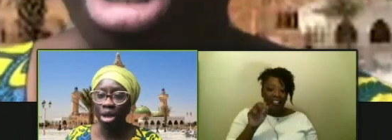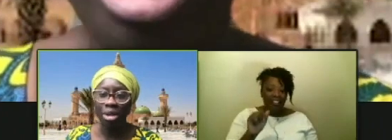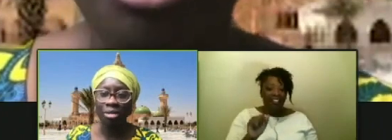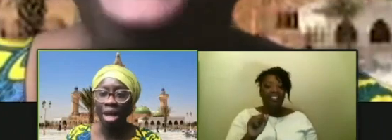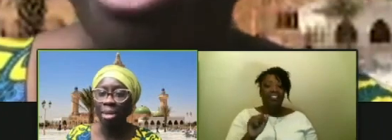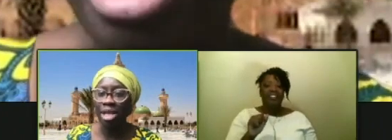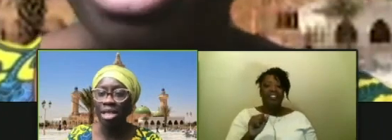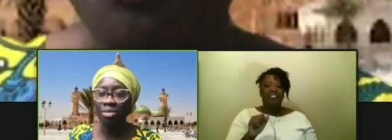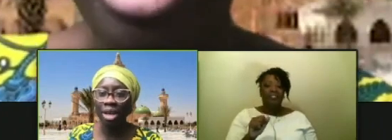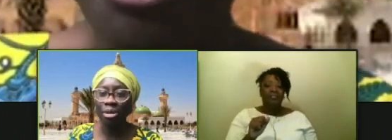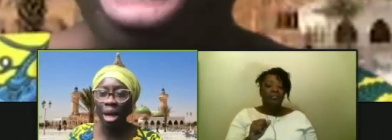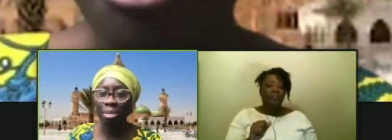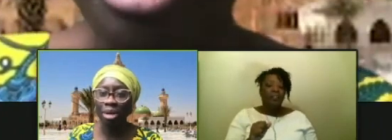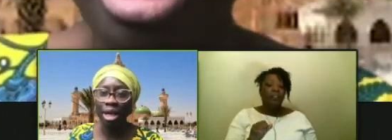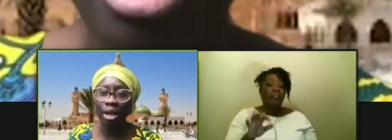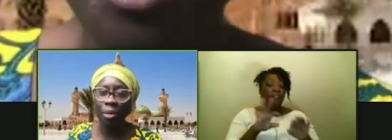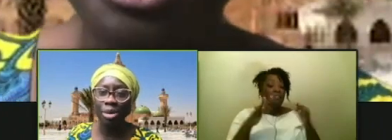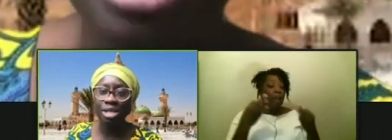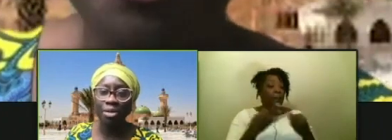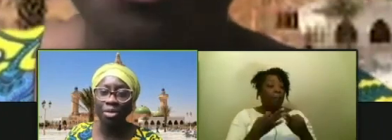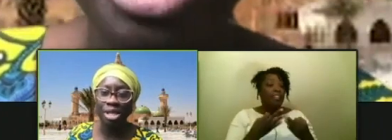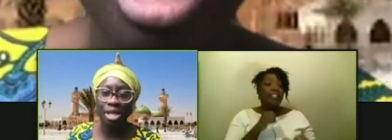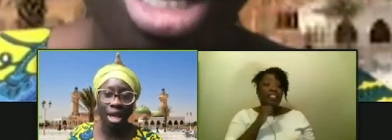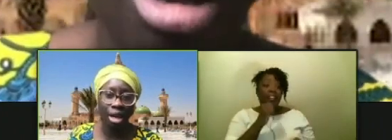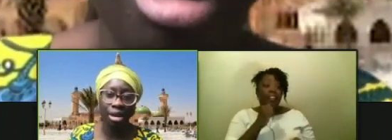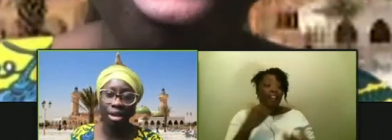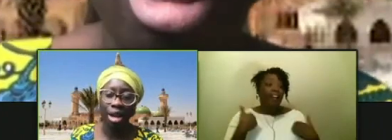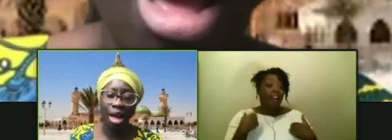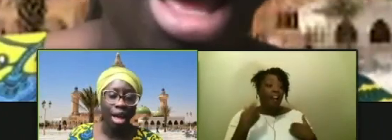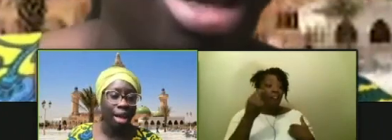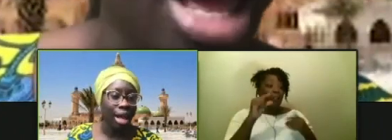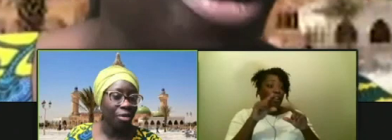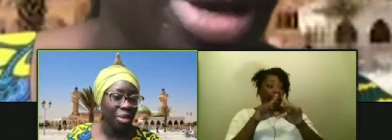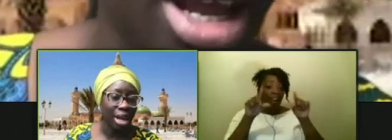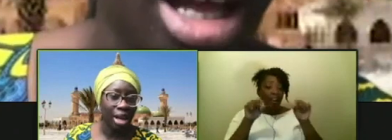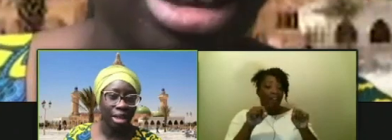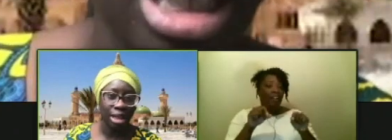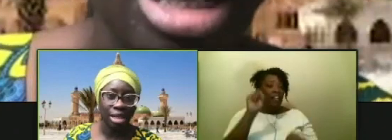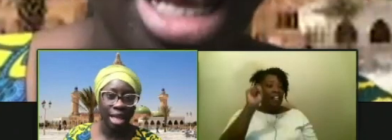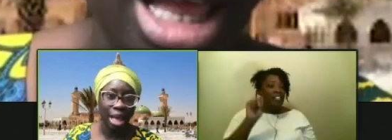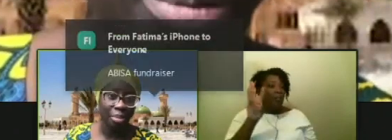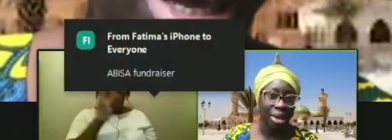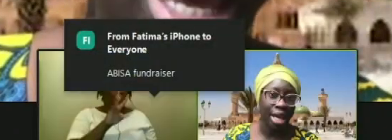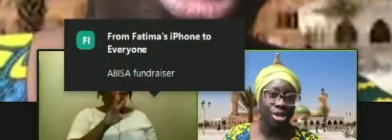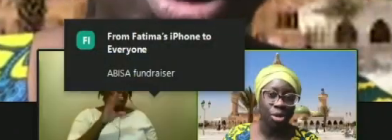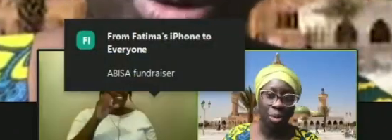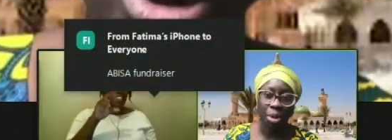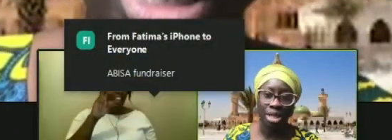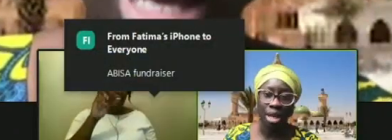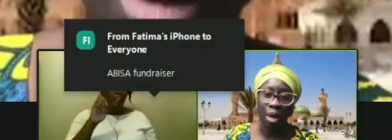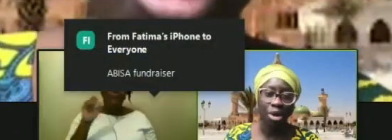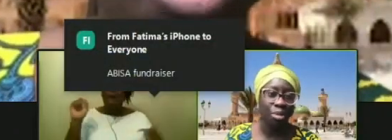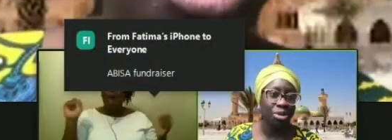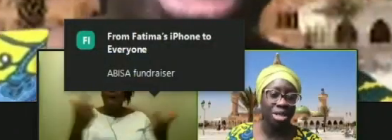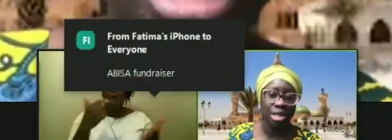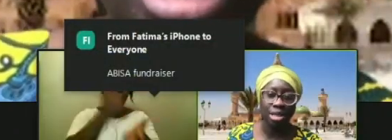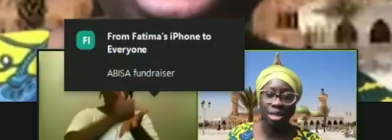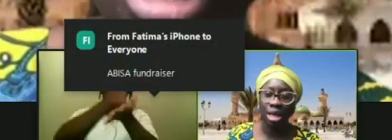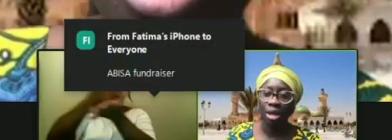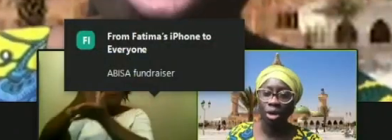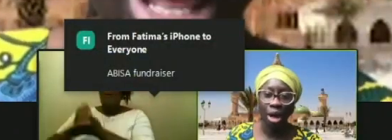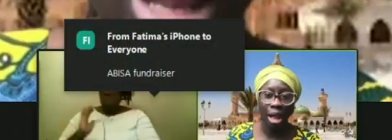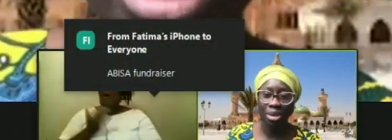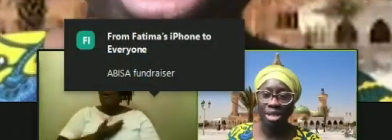know, undocumented families. Thank you, Gabriella, with Southwest Care, and everybody else that is helping and supporting our